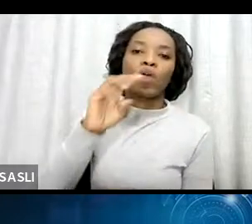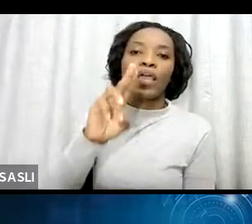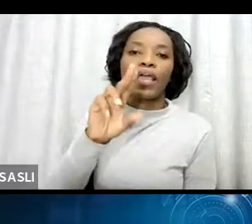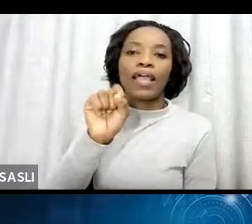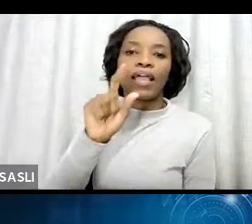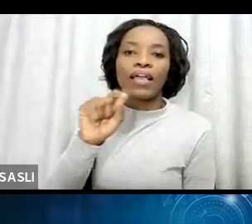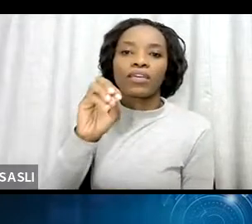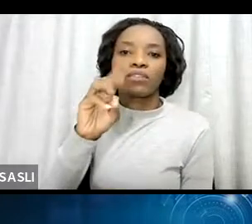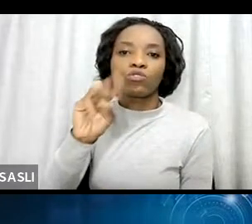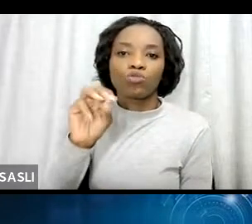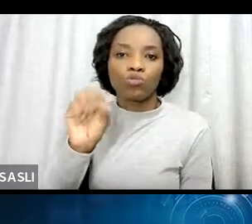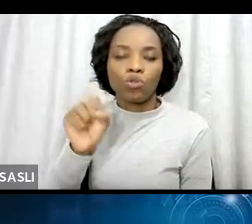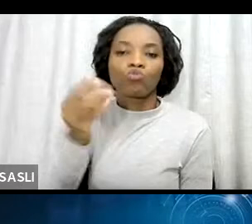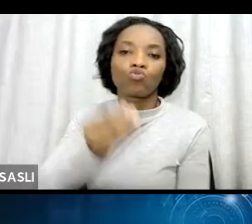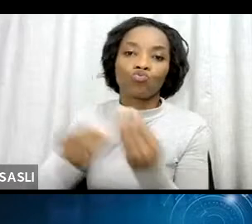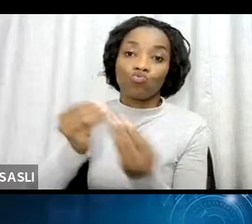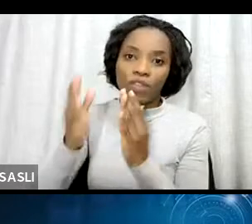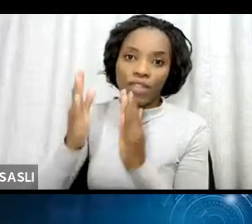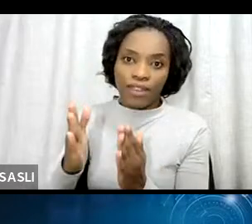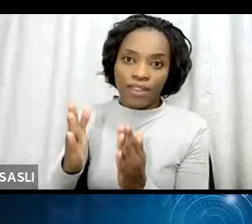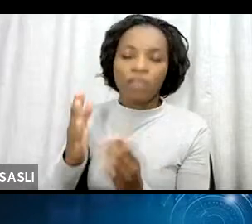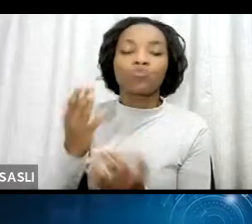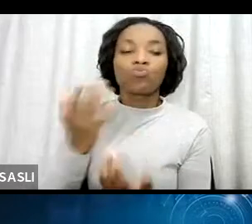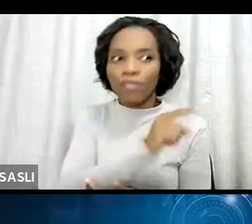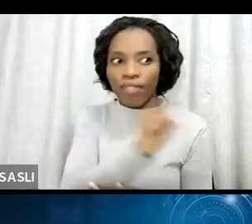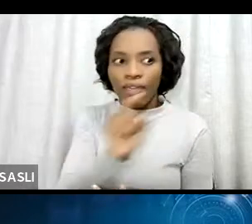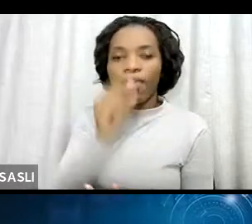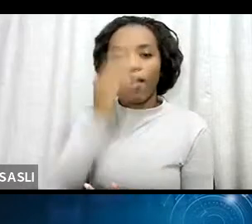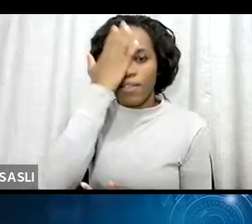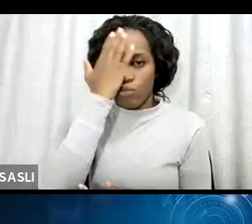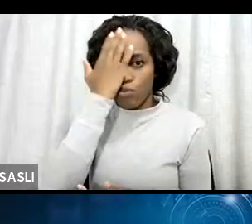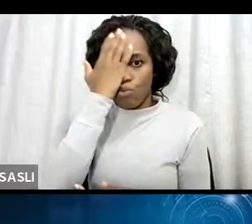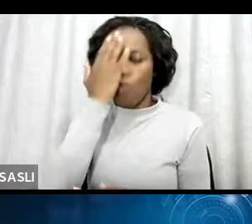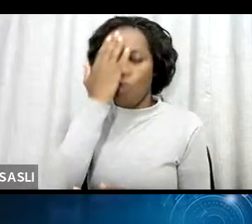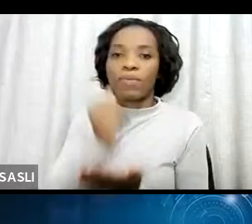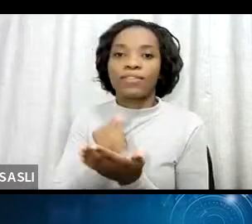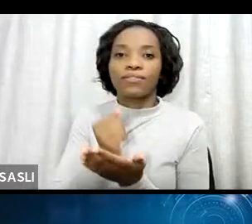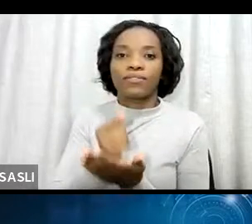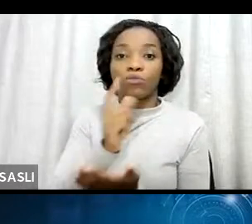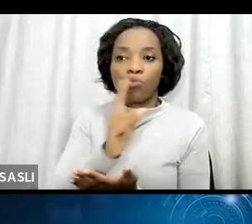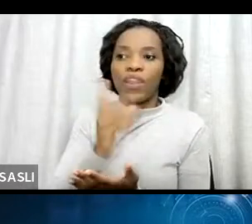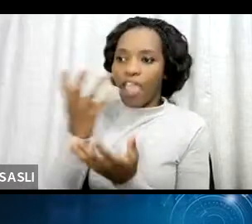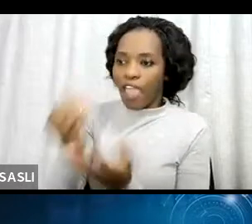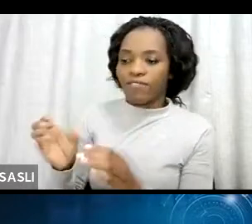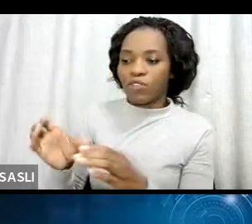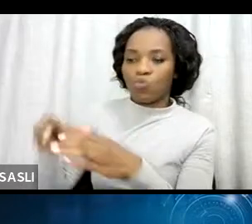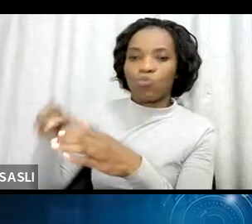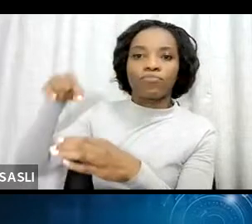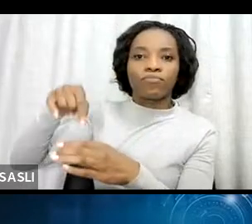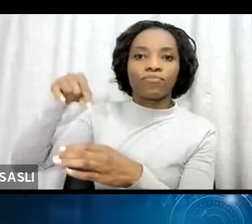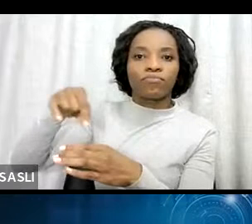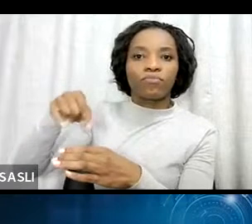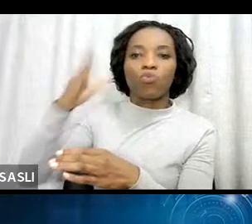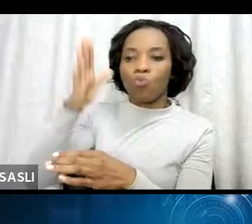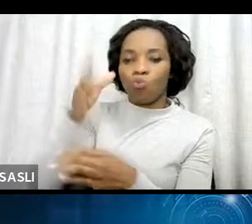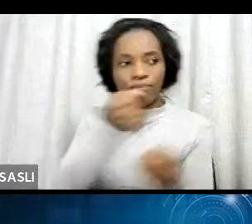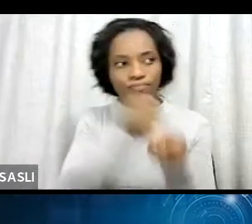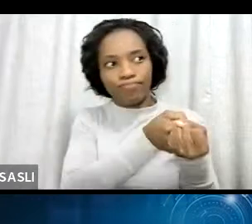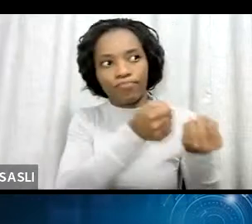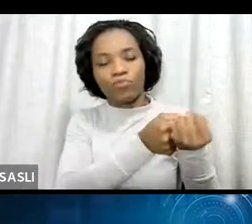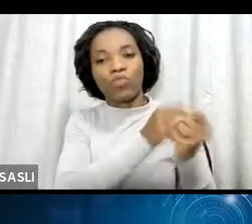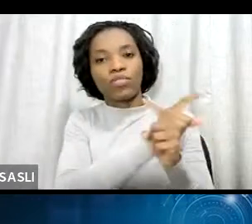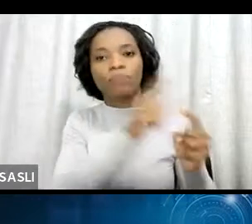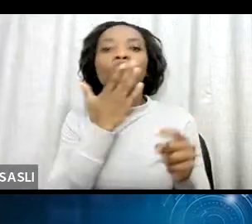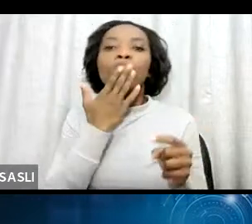unit that is built and developed to support them, and we encourage them to use that advantage.